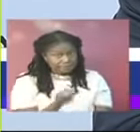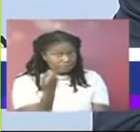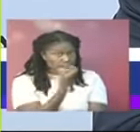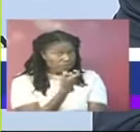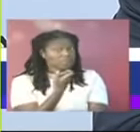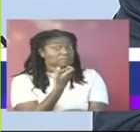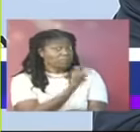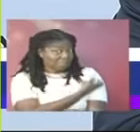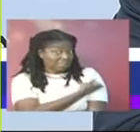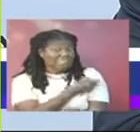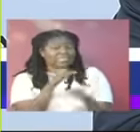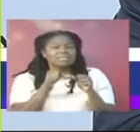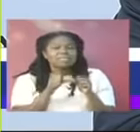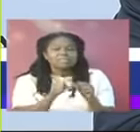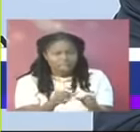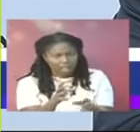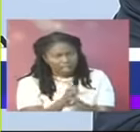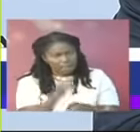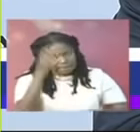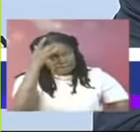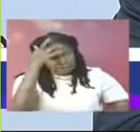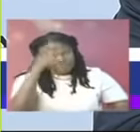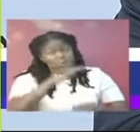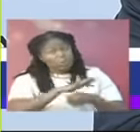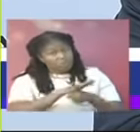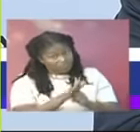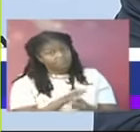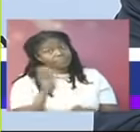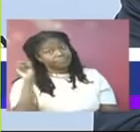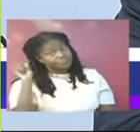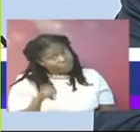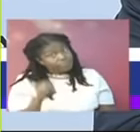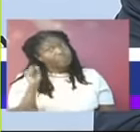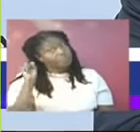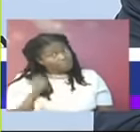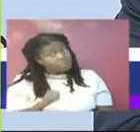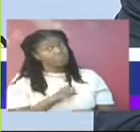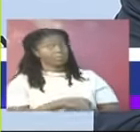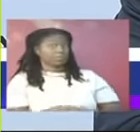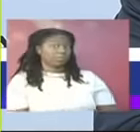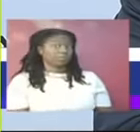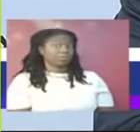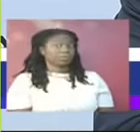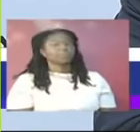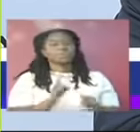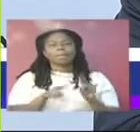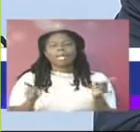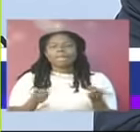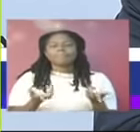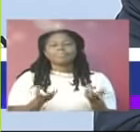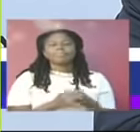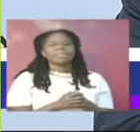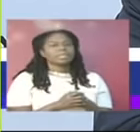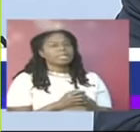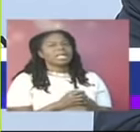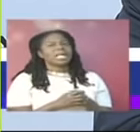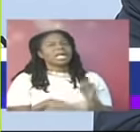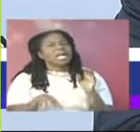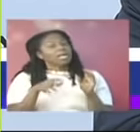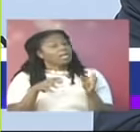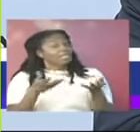albeit a much lower risk. Similarly, the COVID-19 vaccinations that we have reduce the risk of